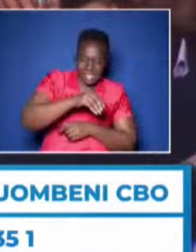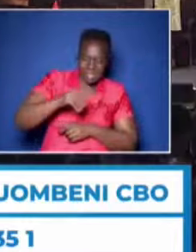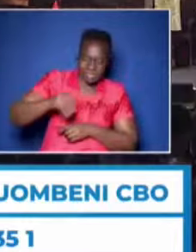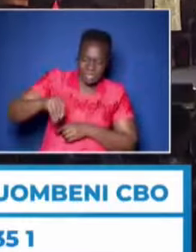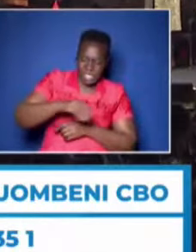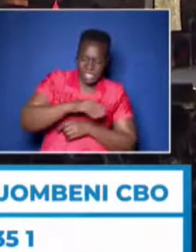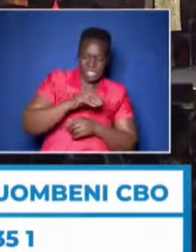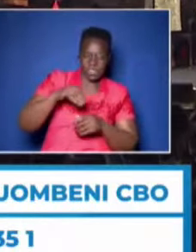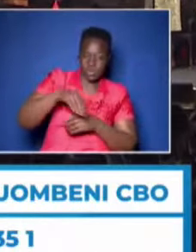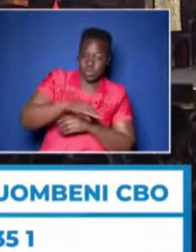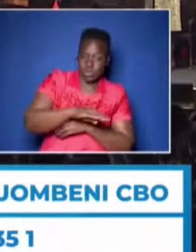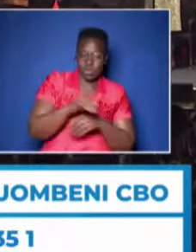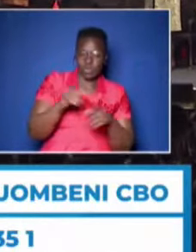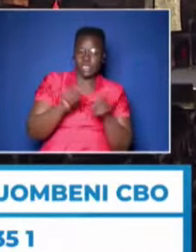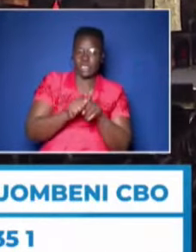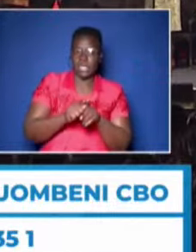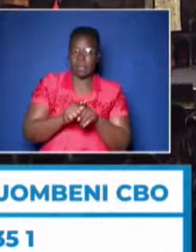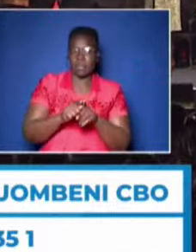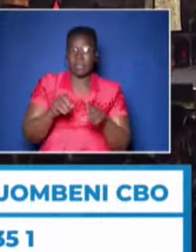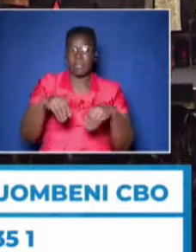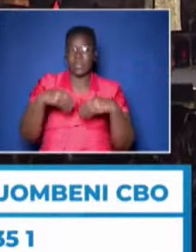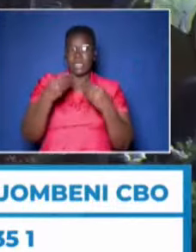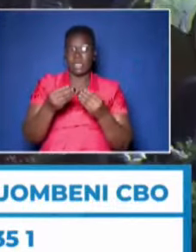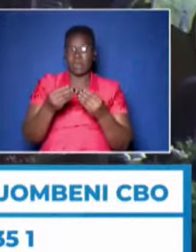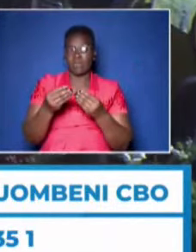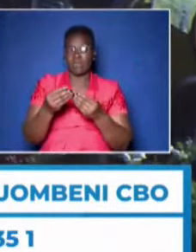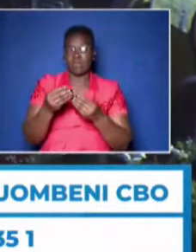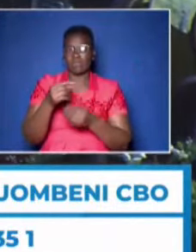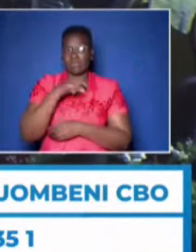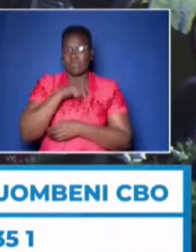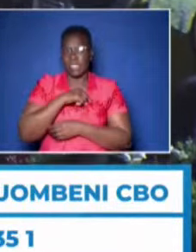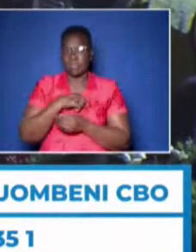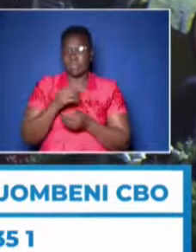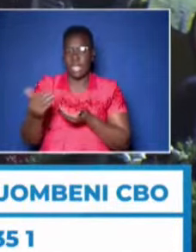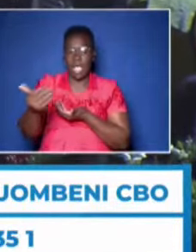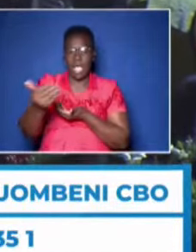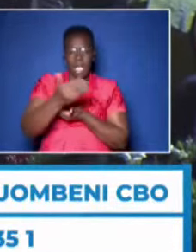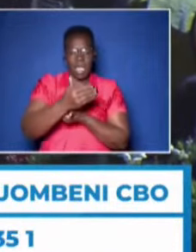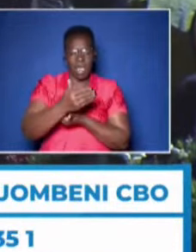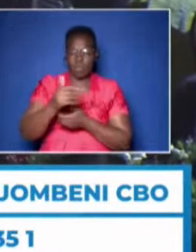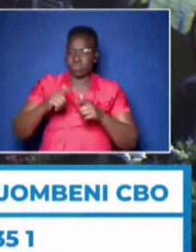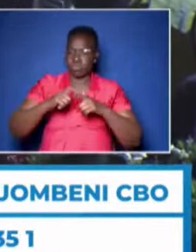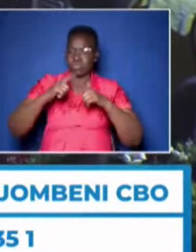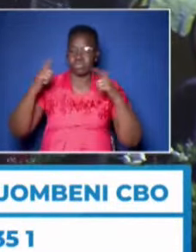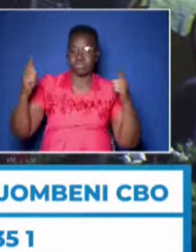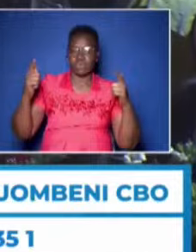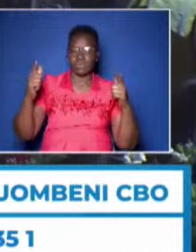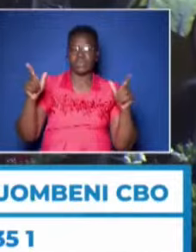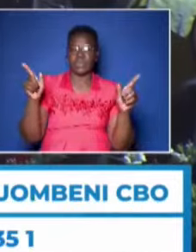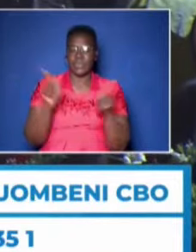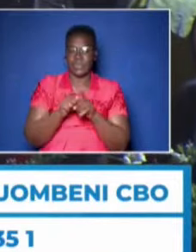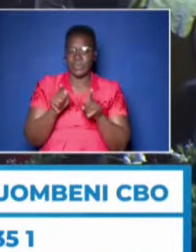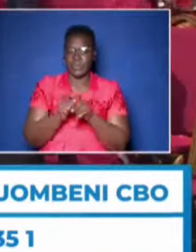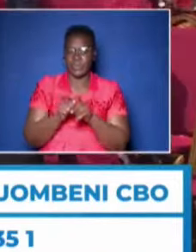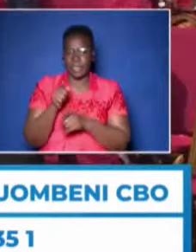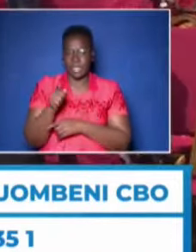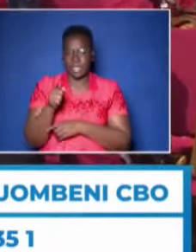sown give them a harvest they've never known what you did for